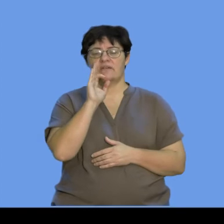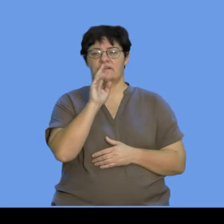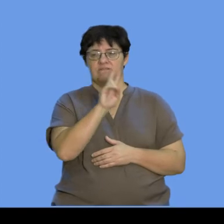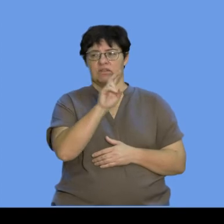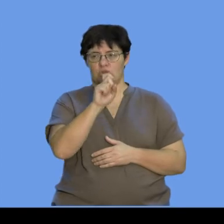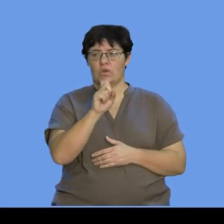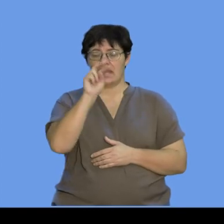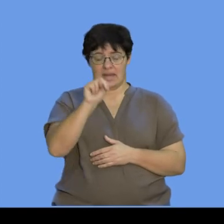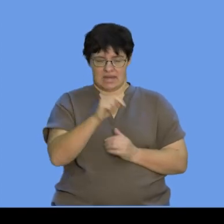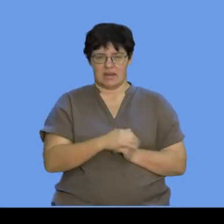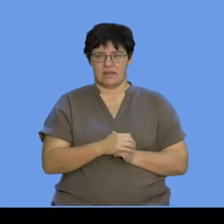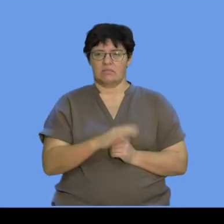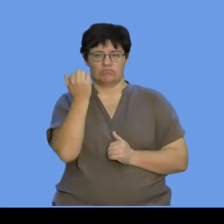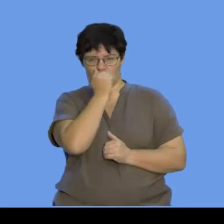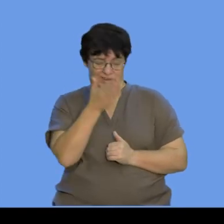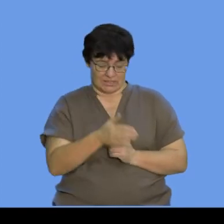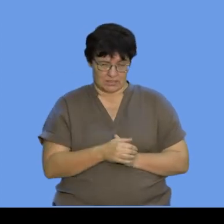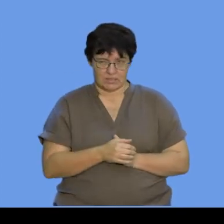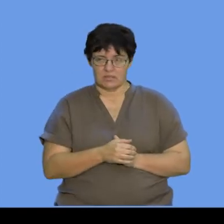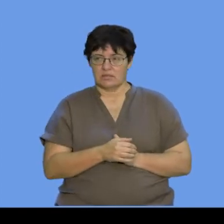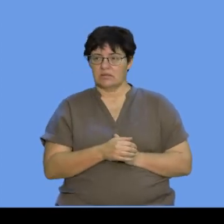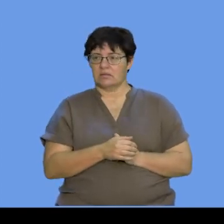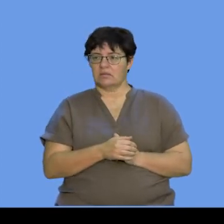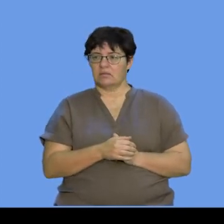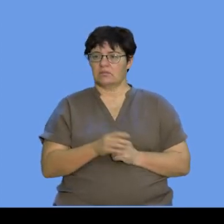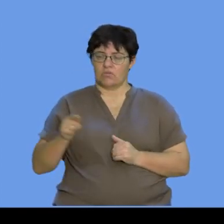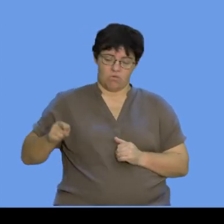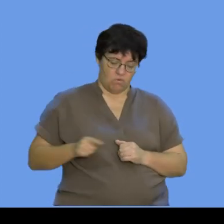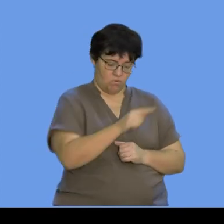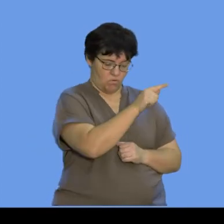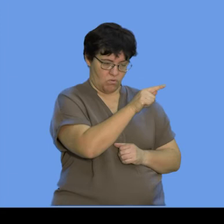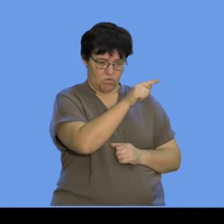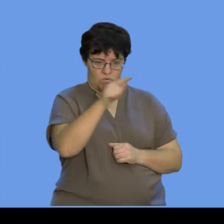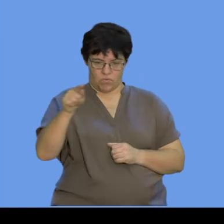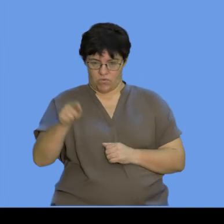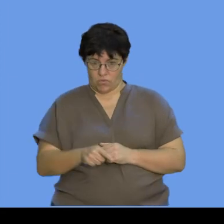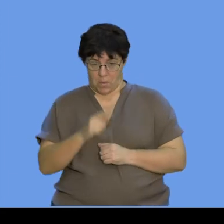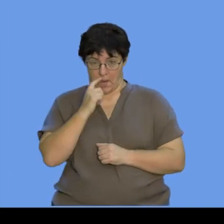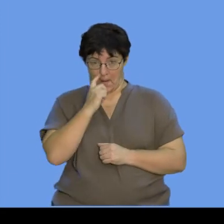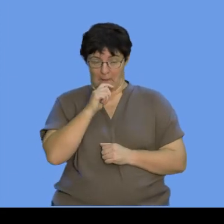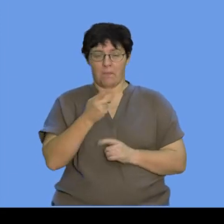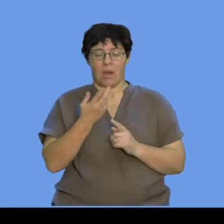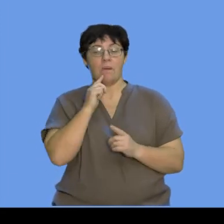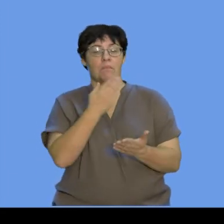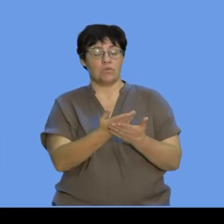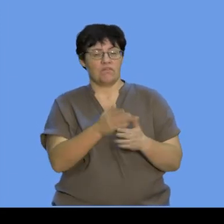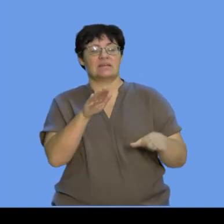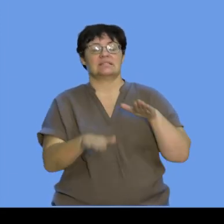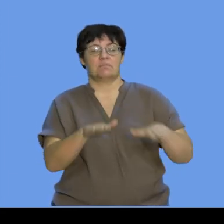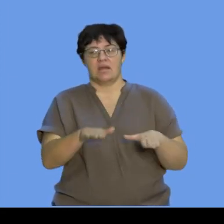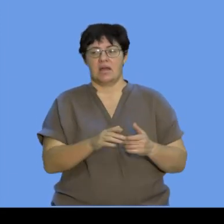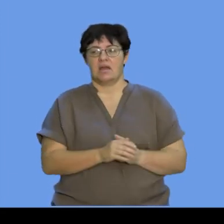my N will be there. Sorry about that. So this triangle here, we need to prove that it is similar